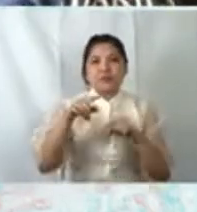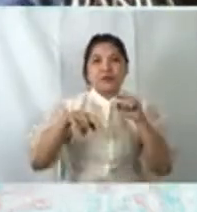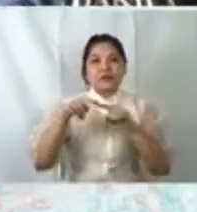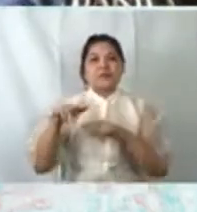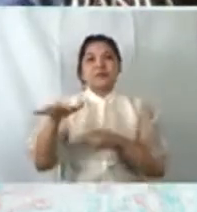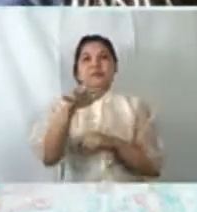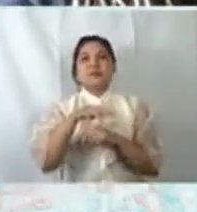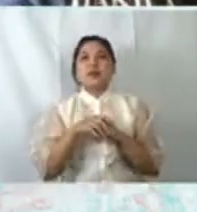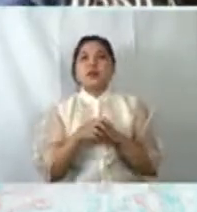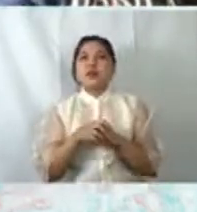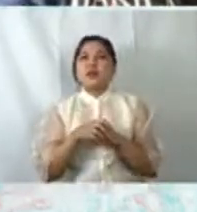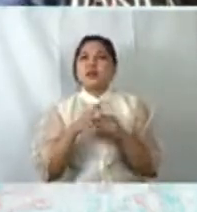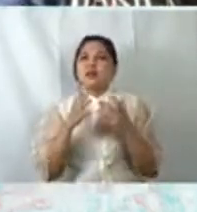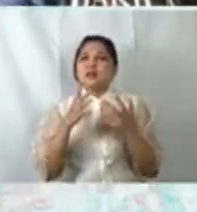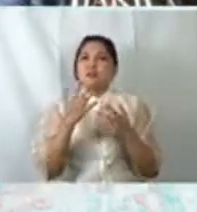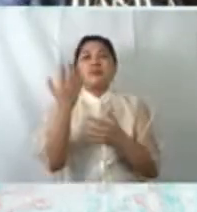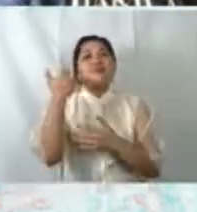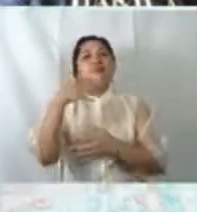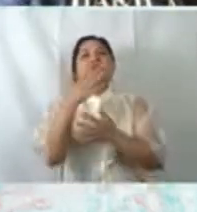we were already free.